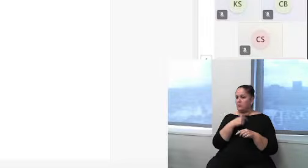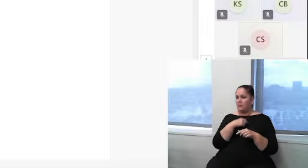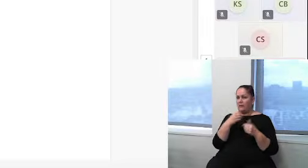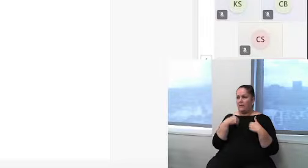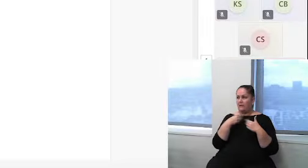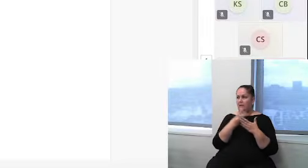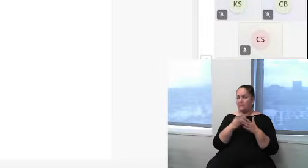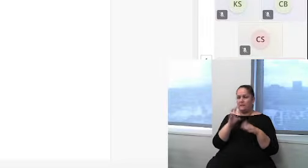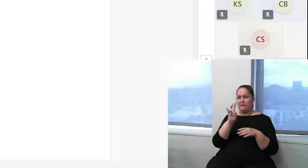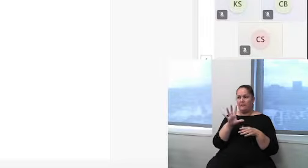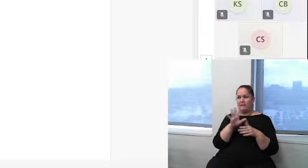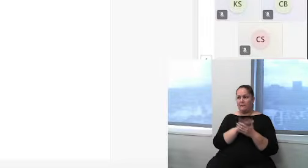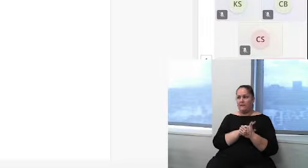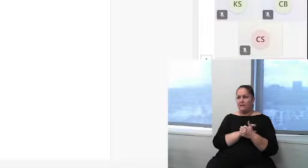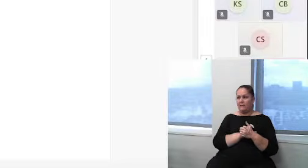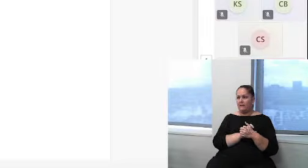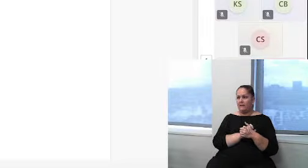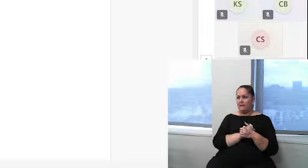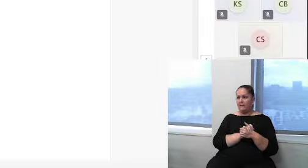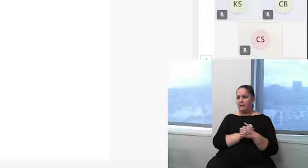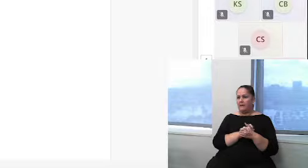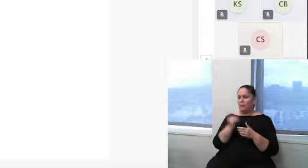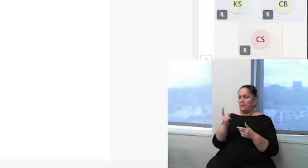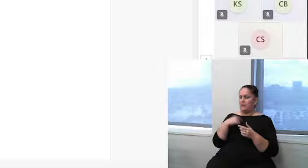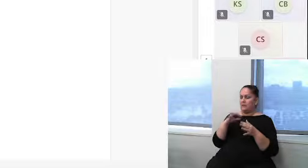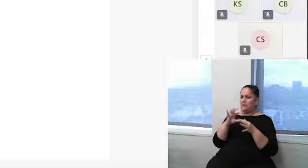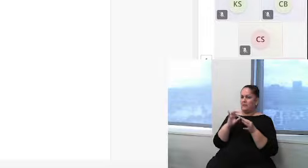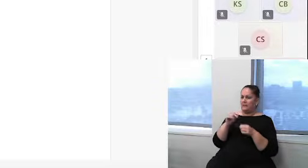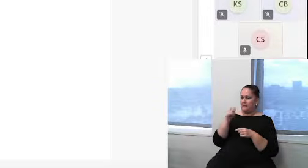Okay, so we have up LUMA Exhibit 75.